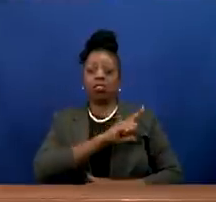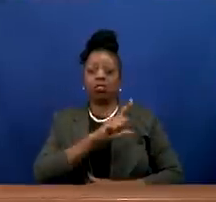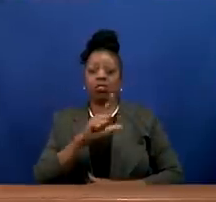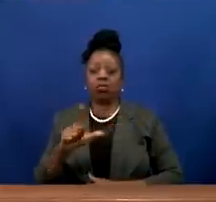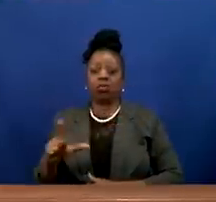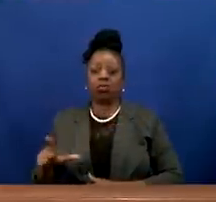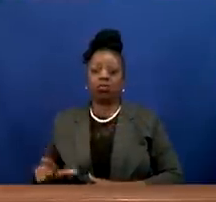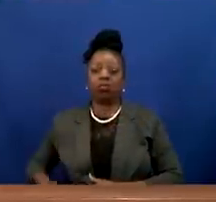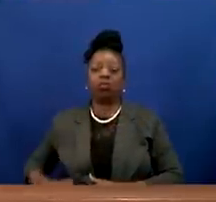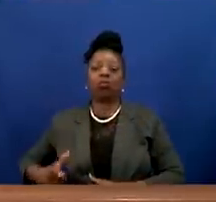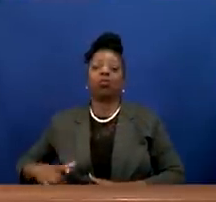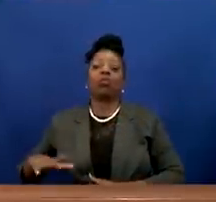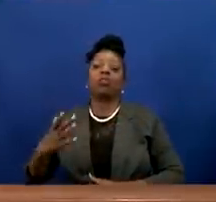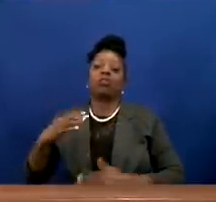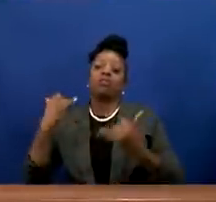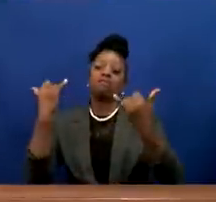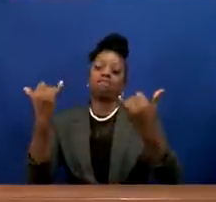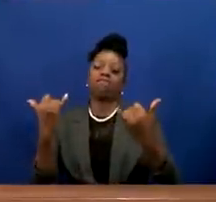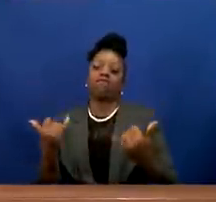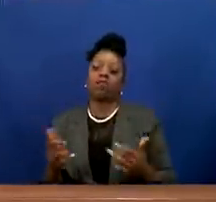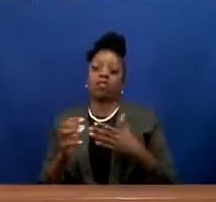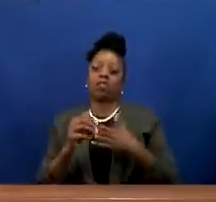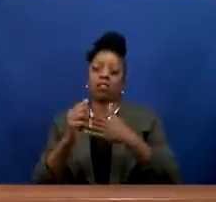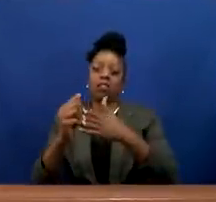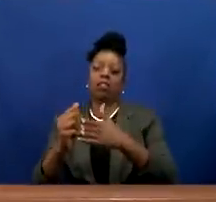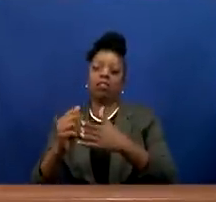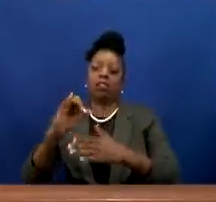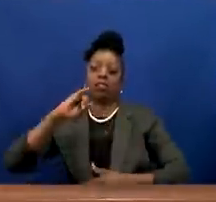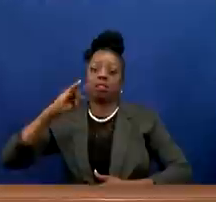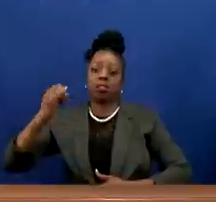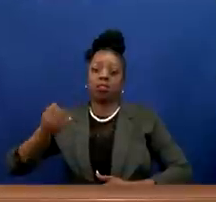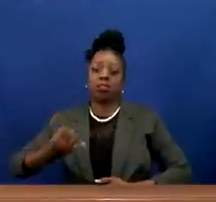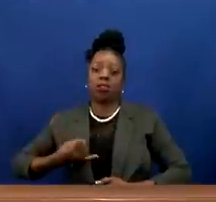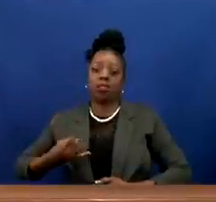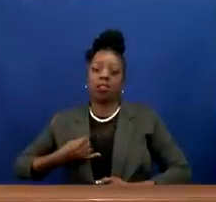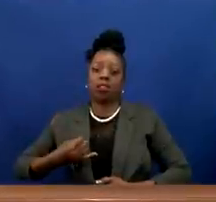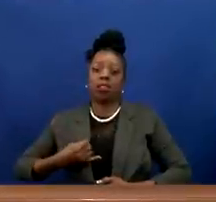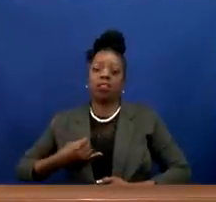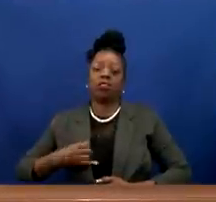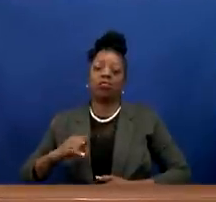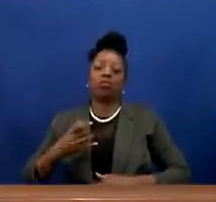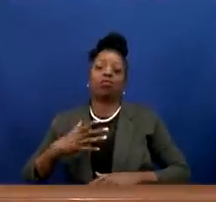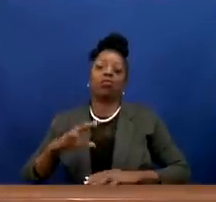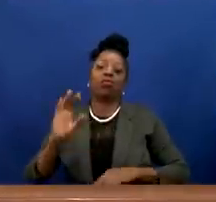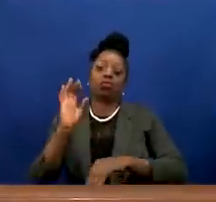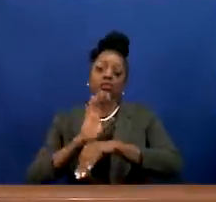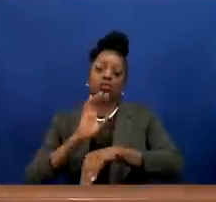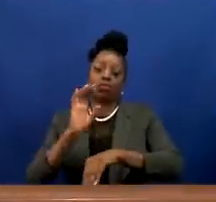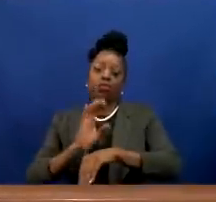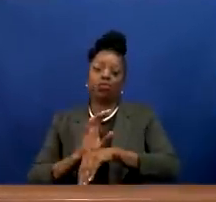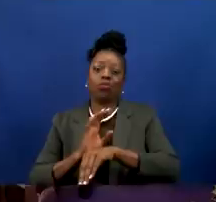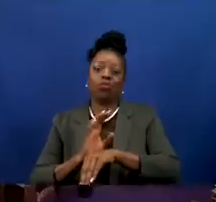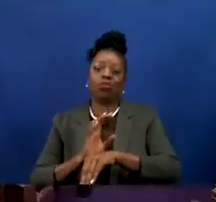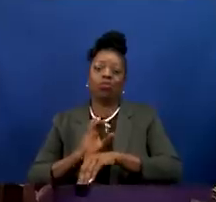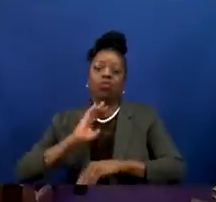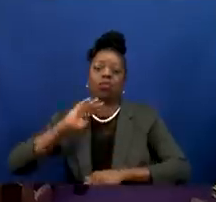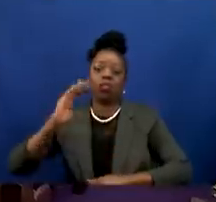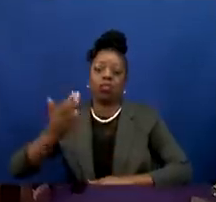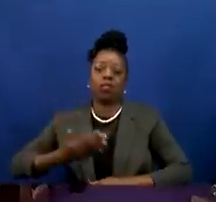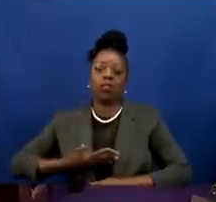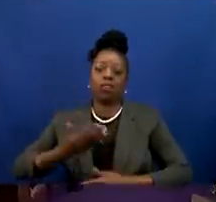church. That is to allow some sister, some brother to say yes to the one who's already said yes to